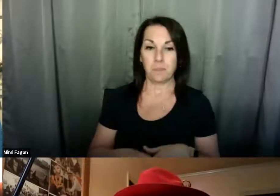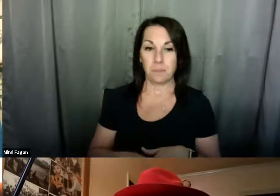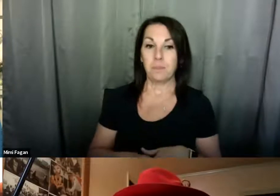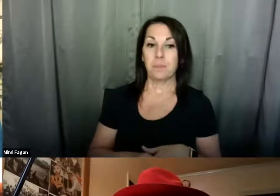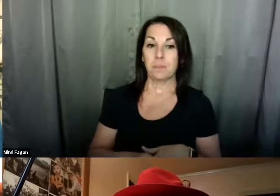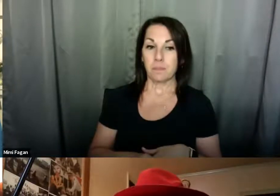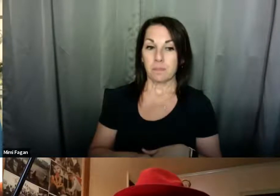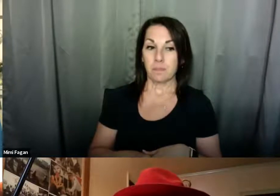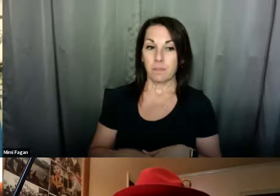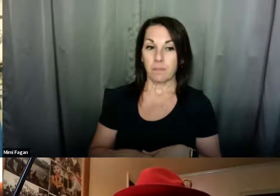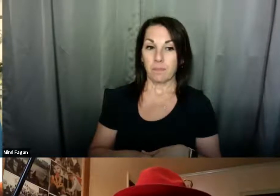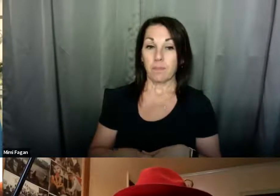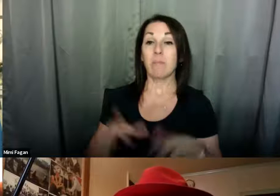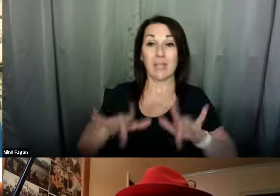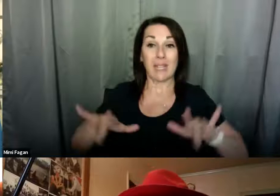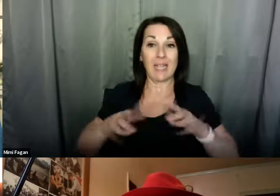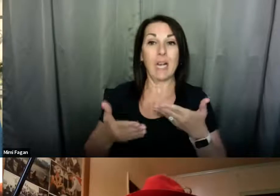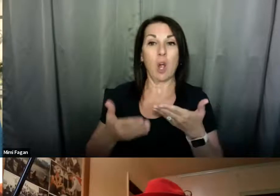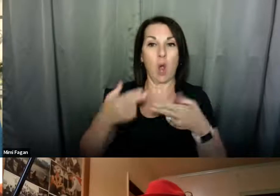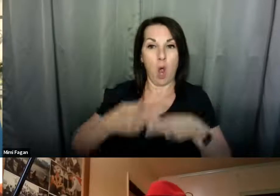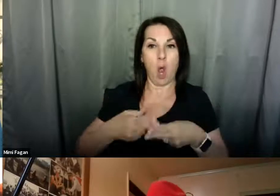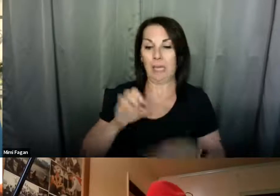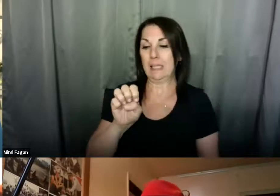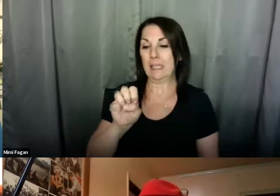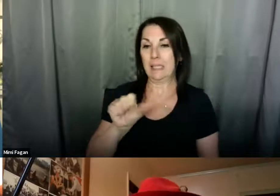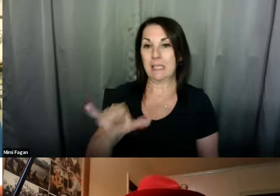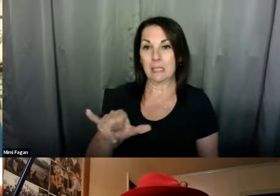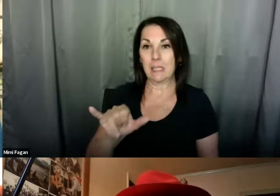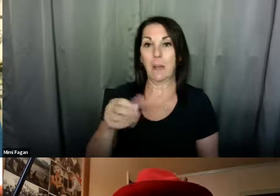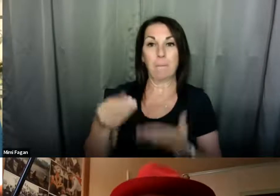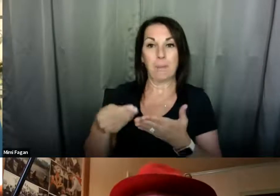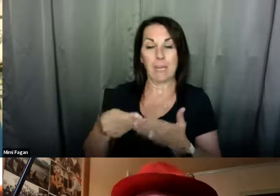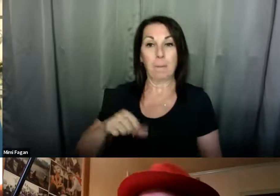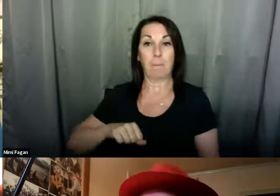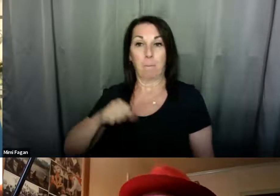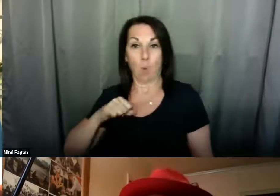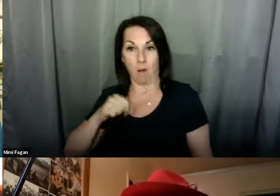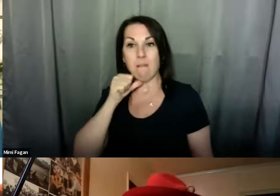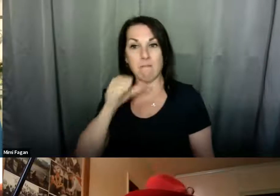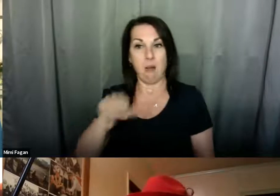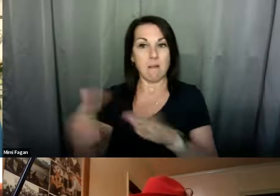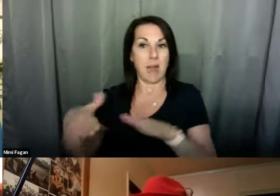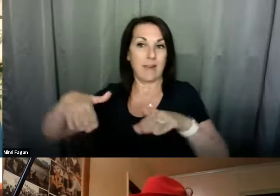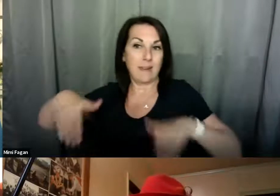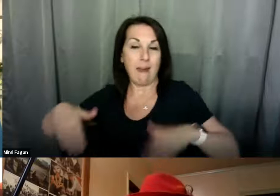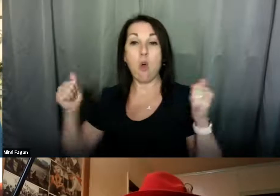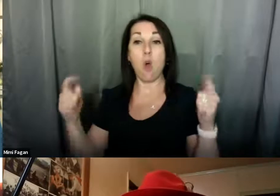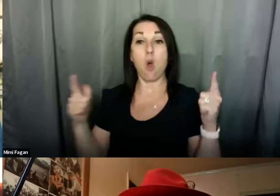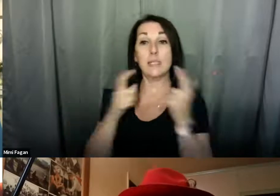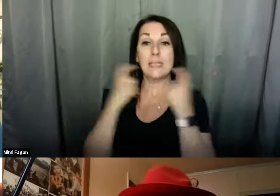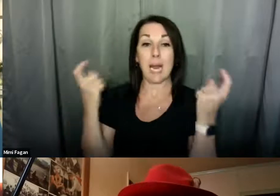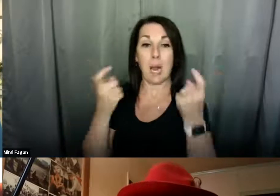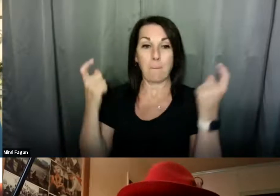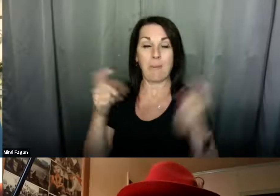His albums have included Easy Money, Pride, and Not Dead Yet, all which celebrate